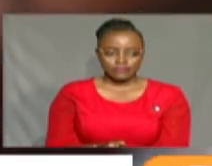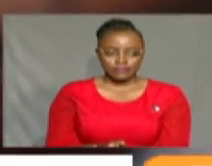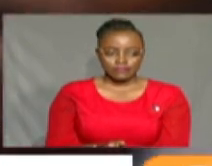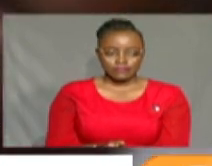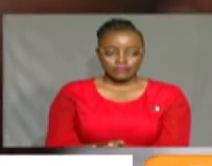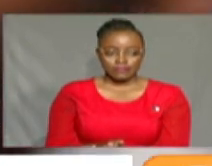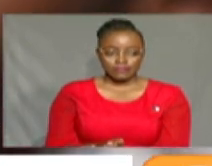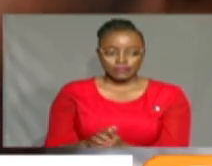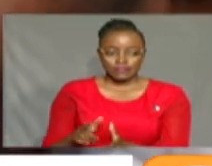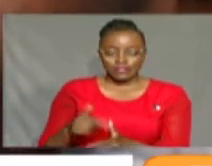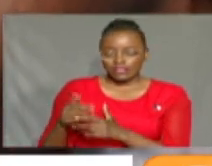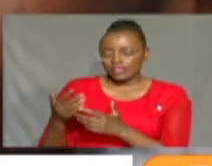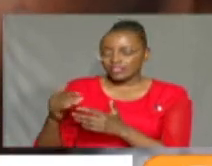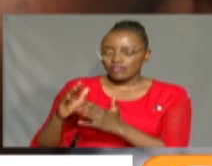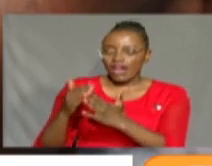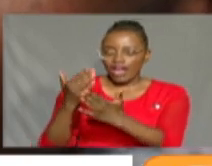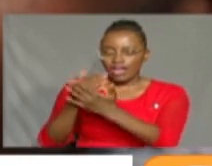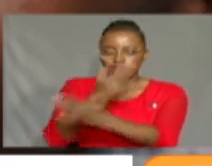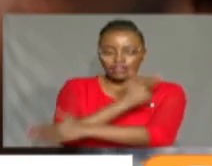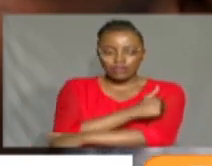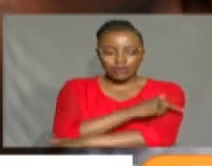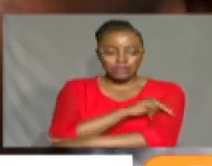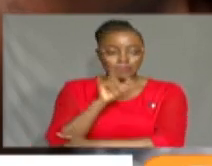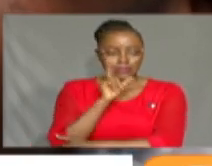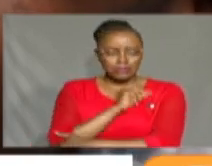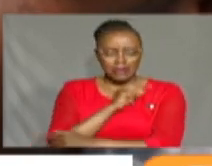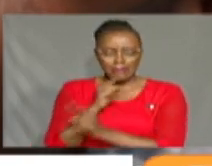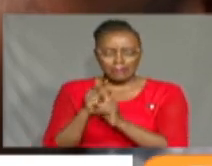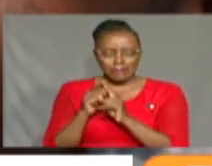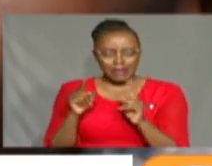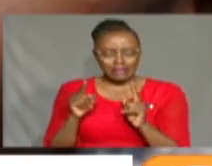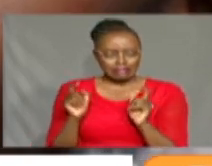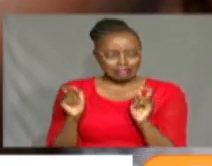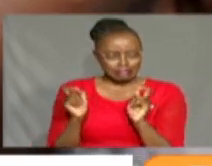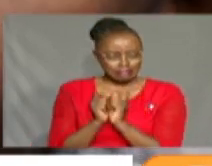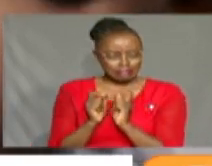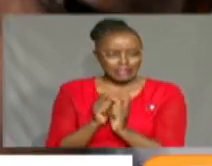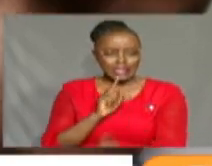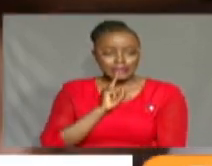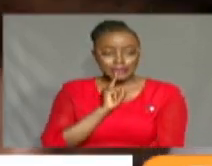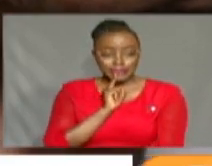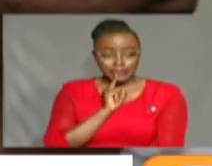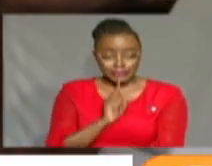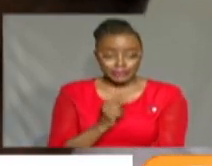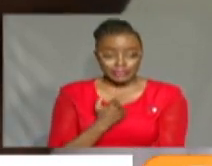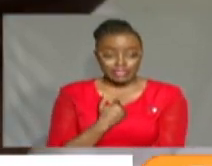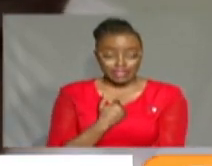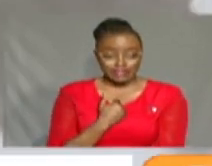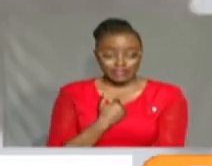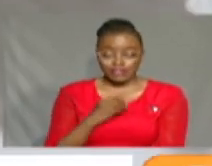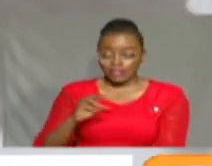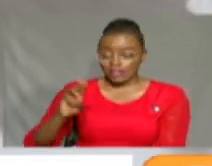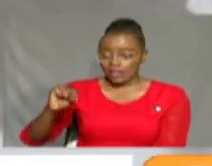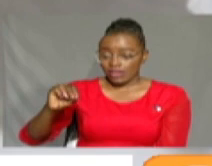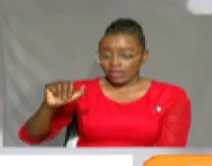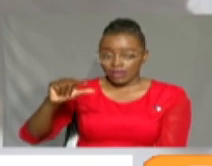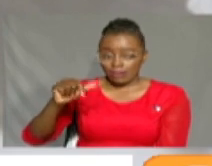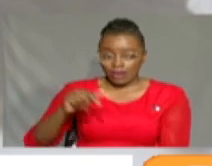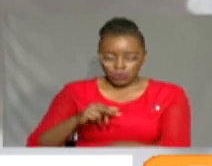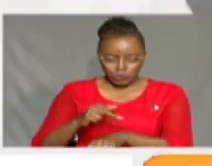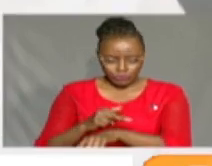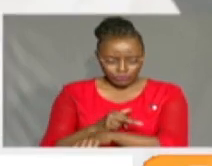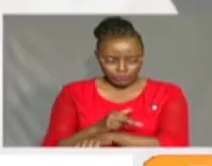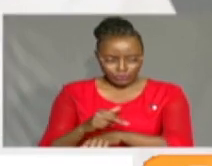We find her already in hospital. She's in excruciating pain. The maggots are moving up and